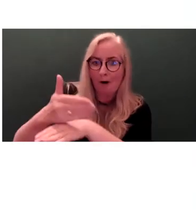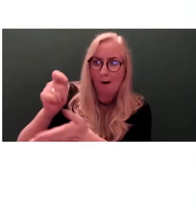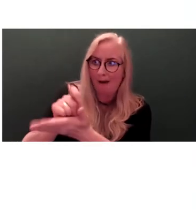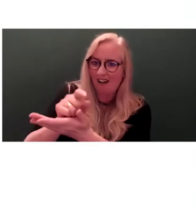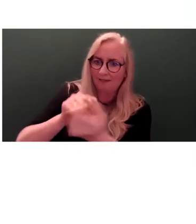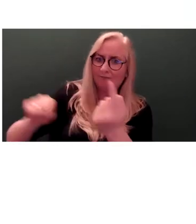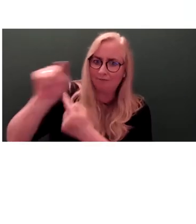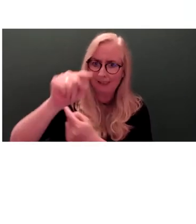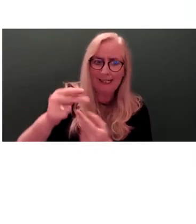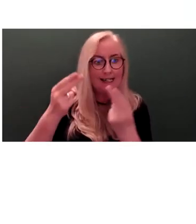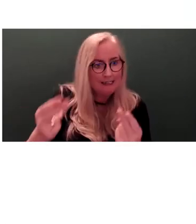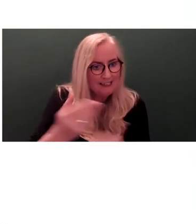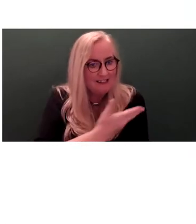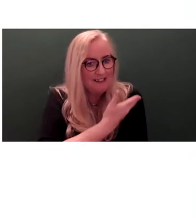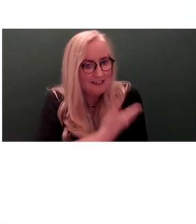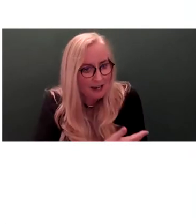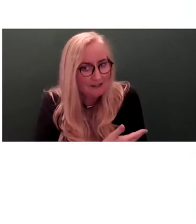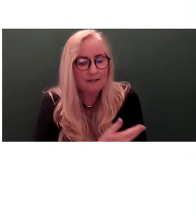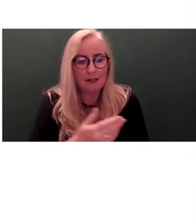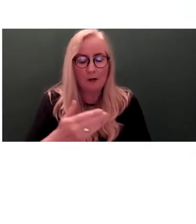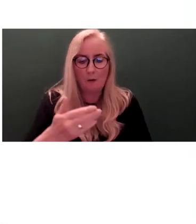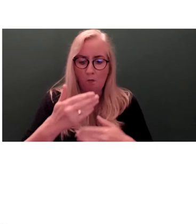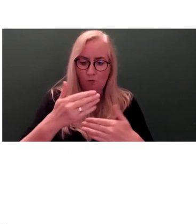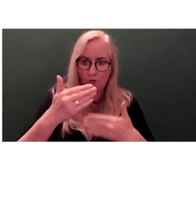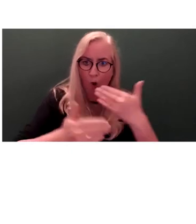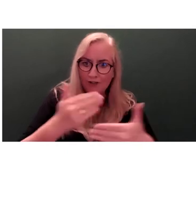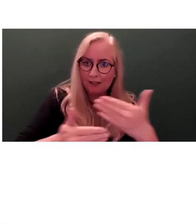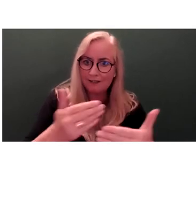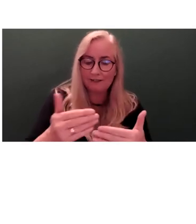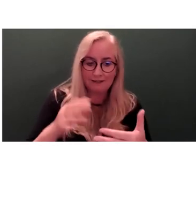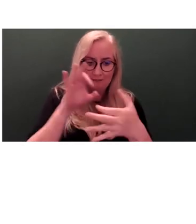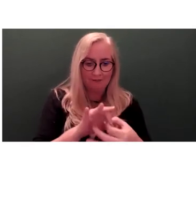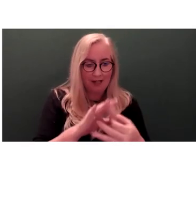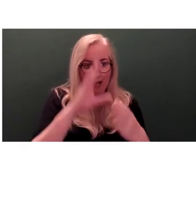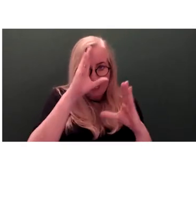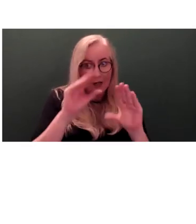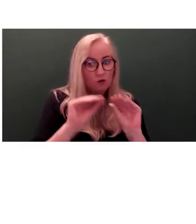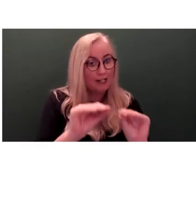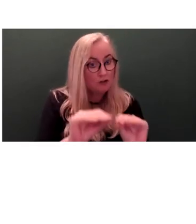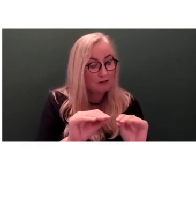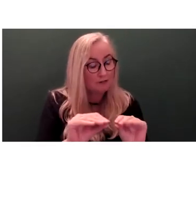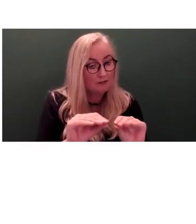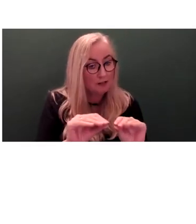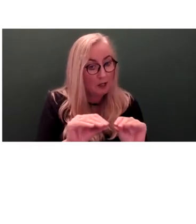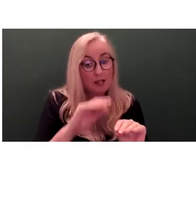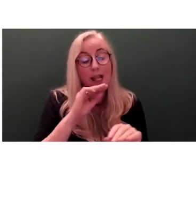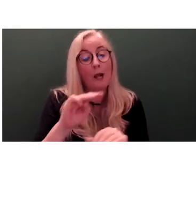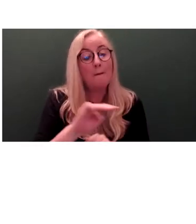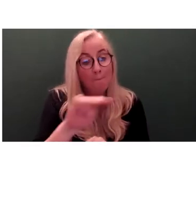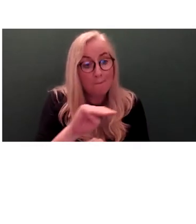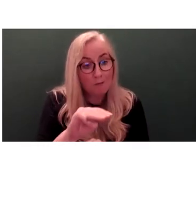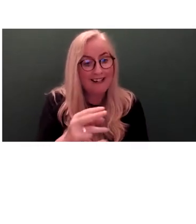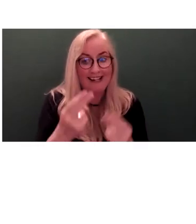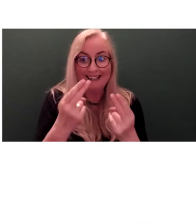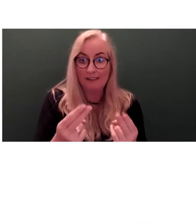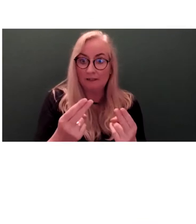really need to start the process outside of the labour market in the education sector. That's for, people before